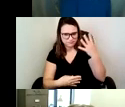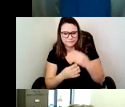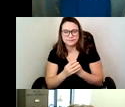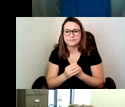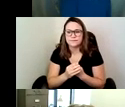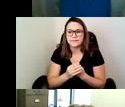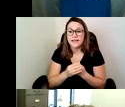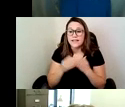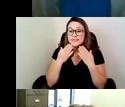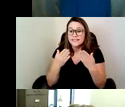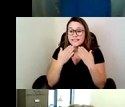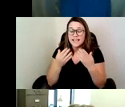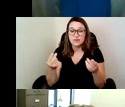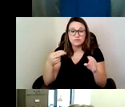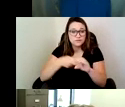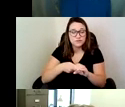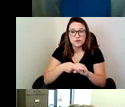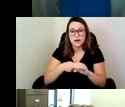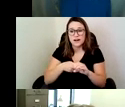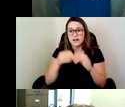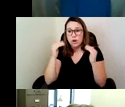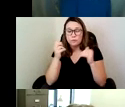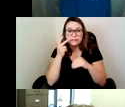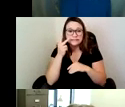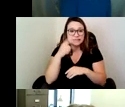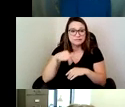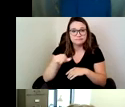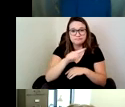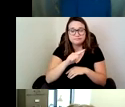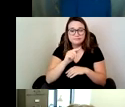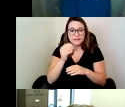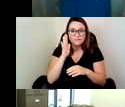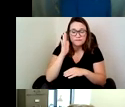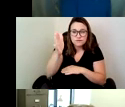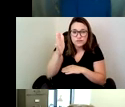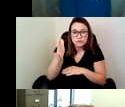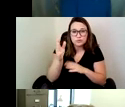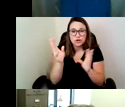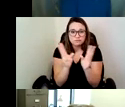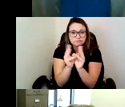for coming. We hope to see some of you who are on here now at our future sessions throughout the remainder of the